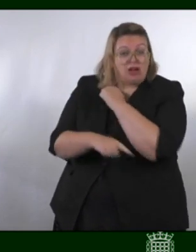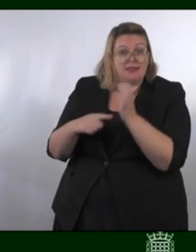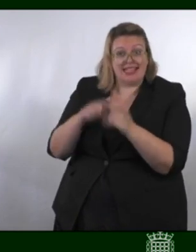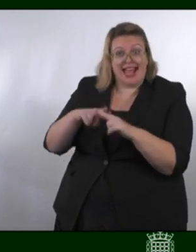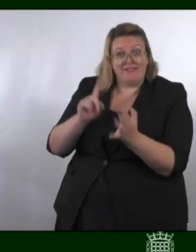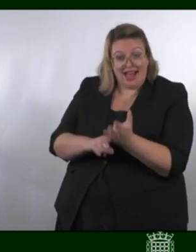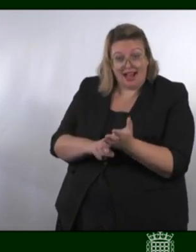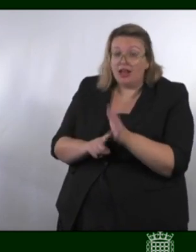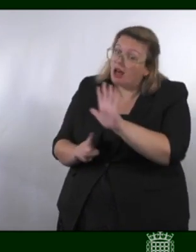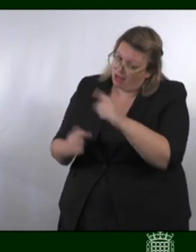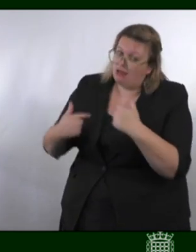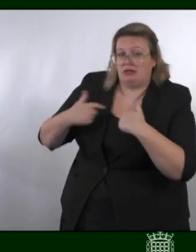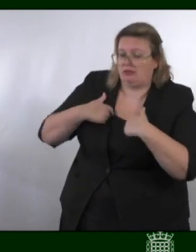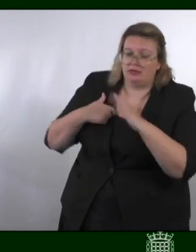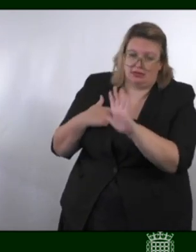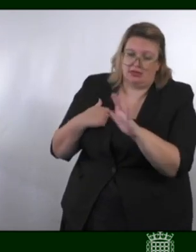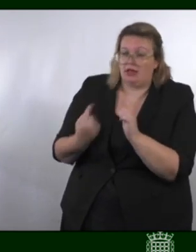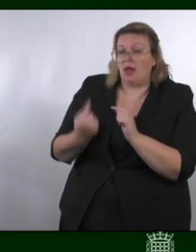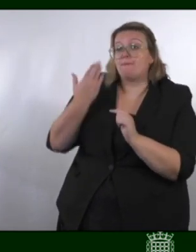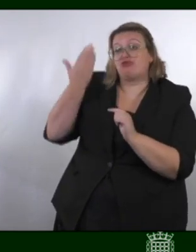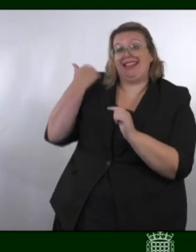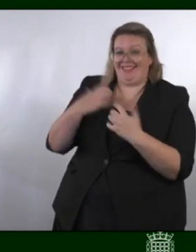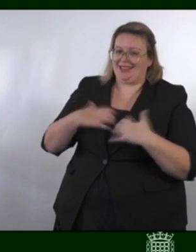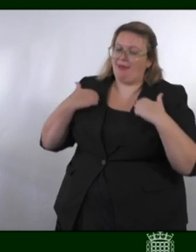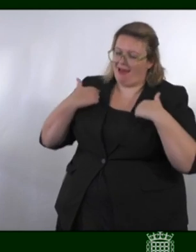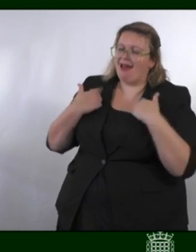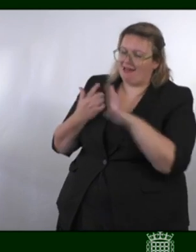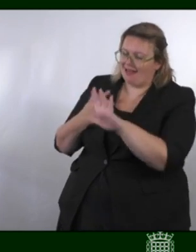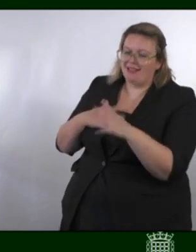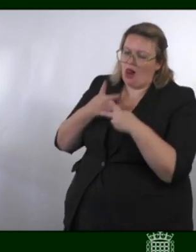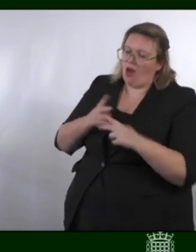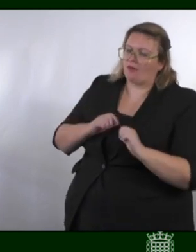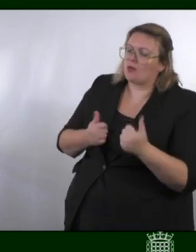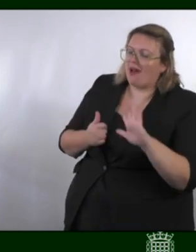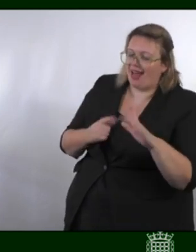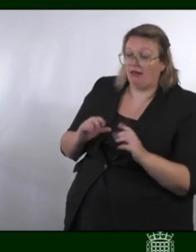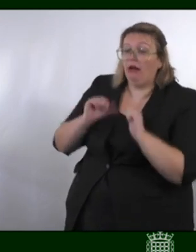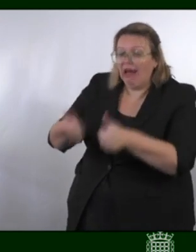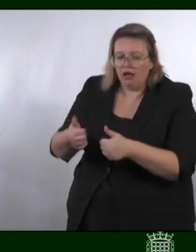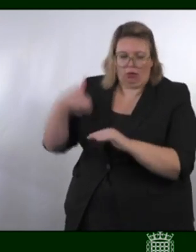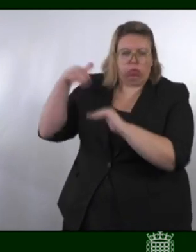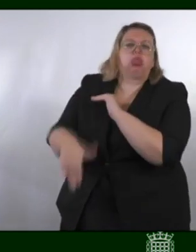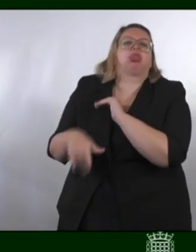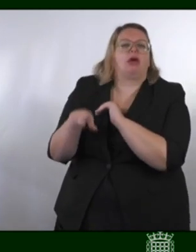in robust financial health by the previous mayor, Mr. Speaker, it